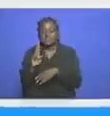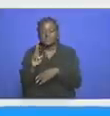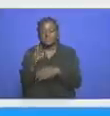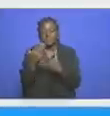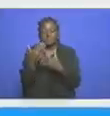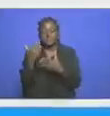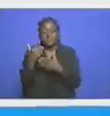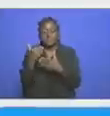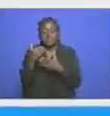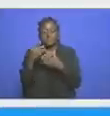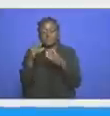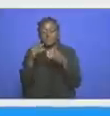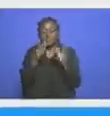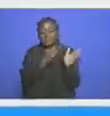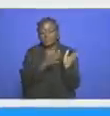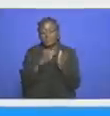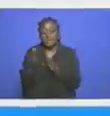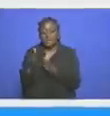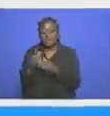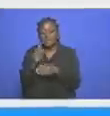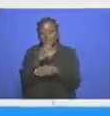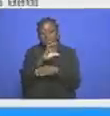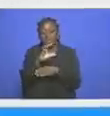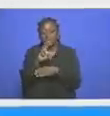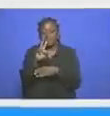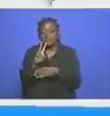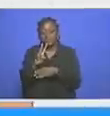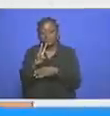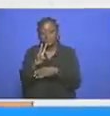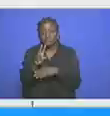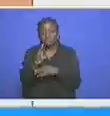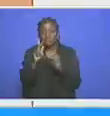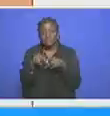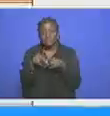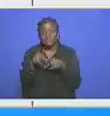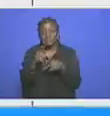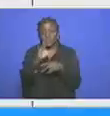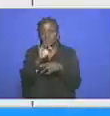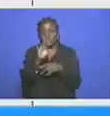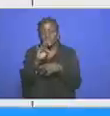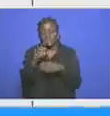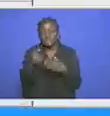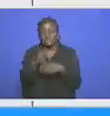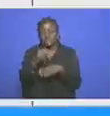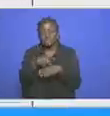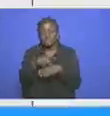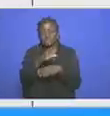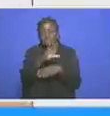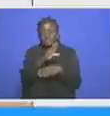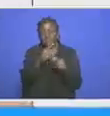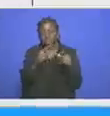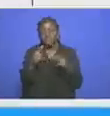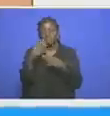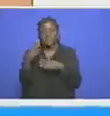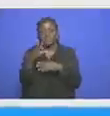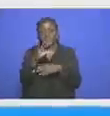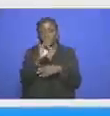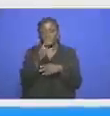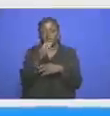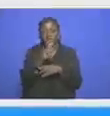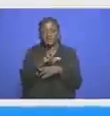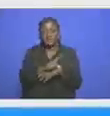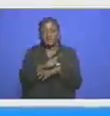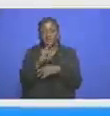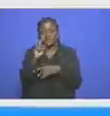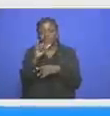dashboard for Friday showing a similar trend with 102 new cases, 88 in the capital, 5 from Grand Bahama, 8 from Eleuthera, and